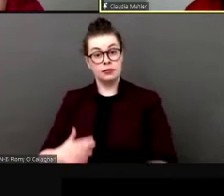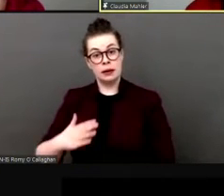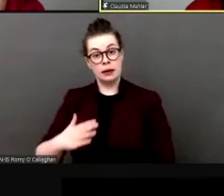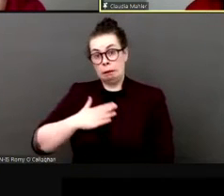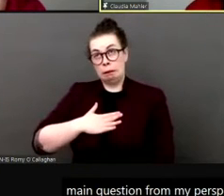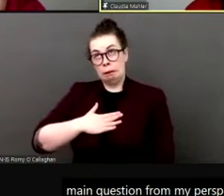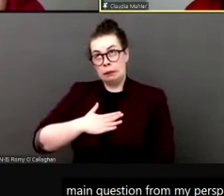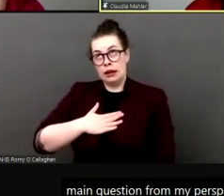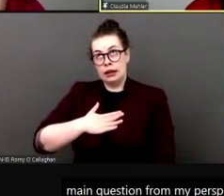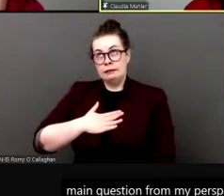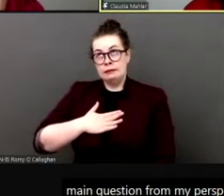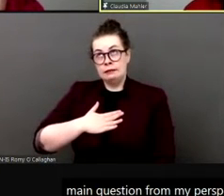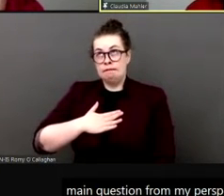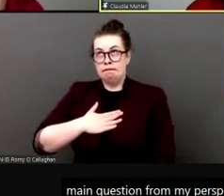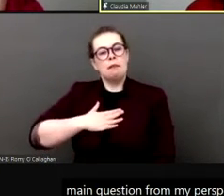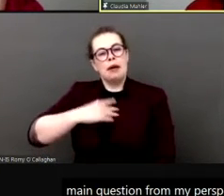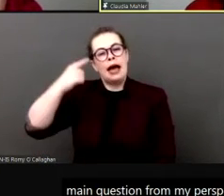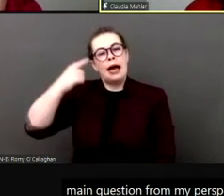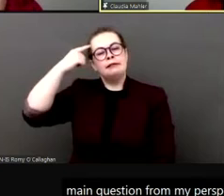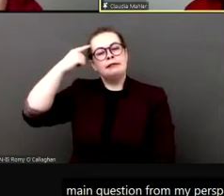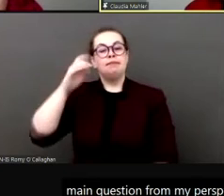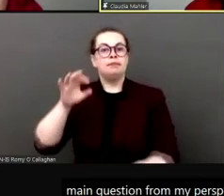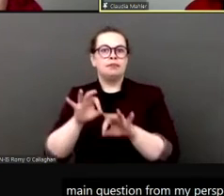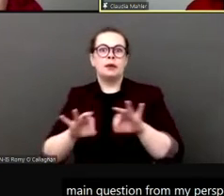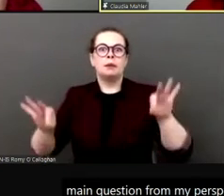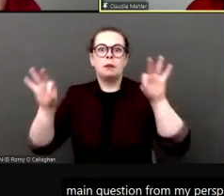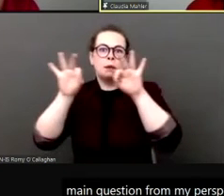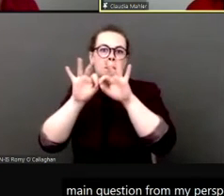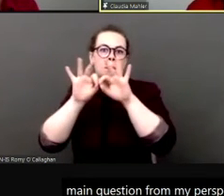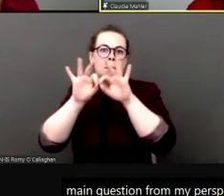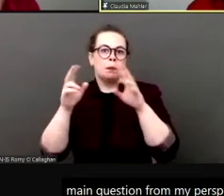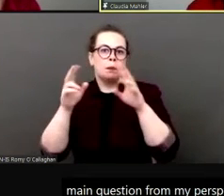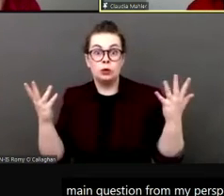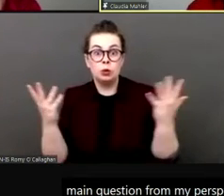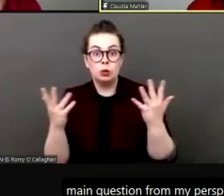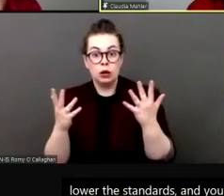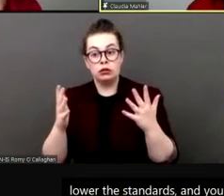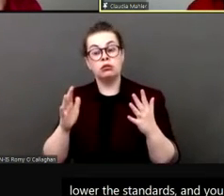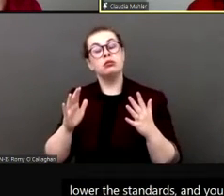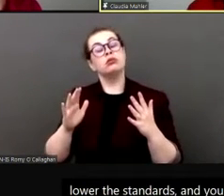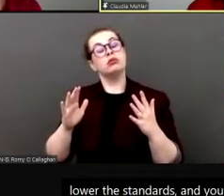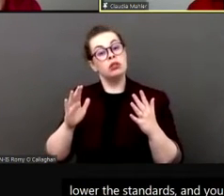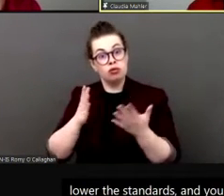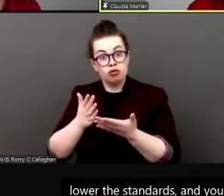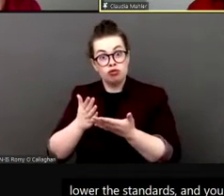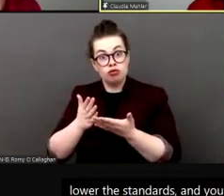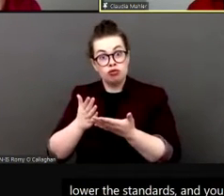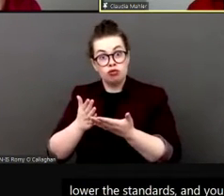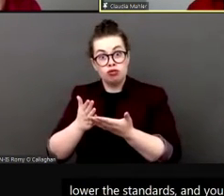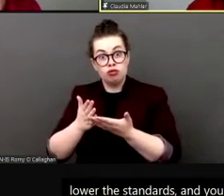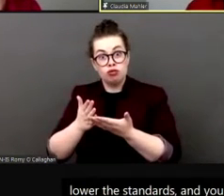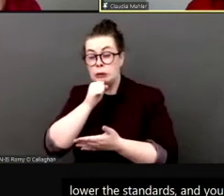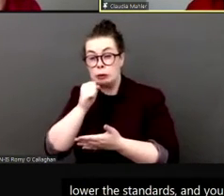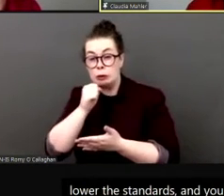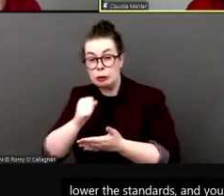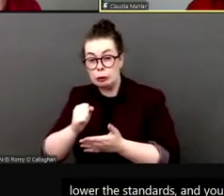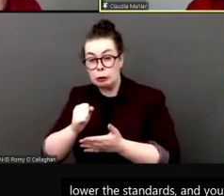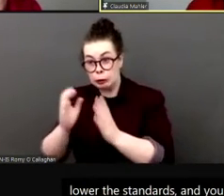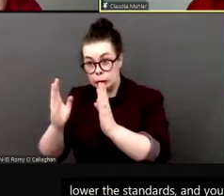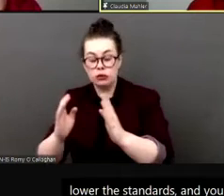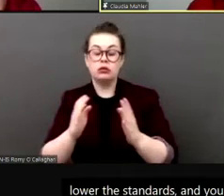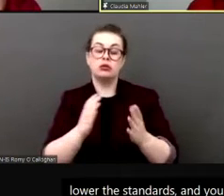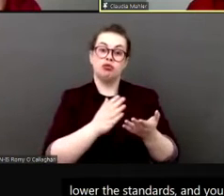you already said that we don't have a specific provision in regard of older persons with disabilities.